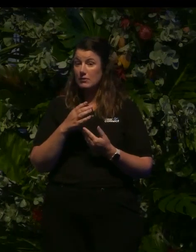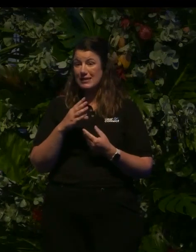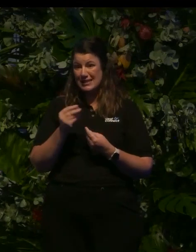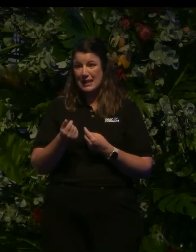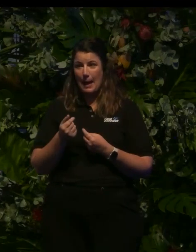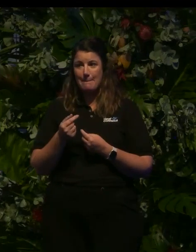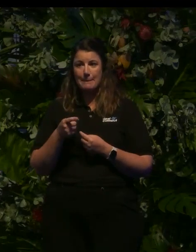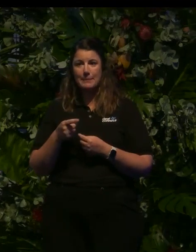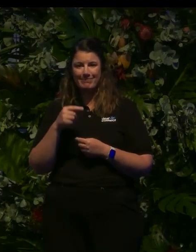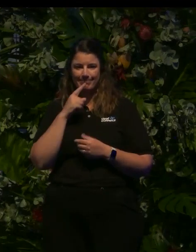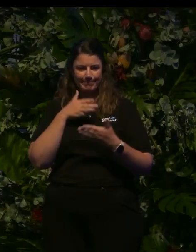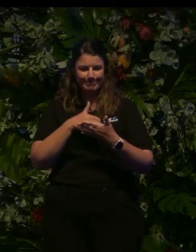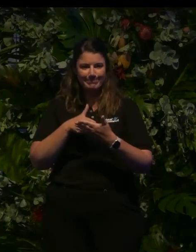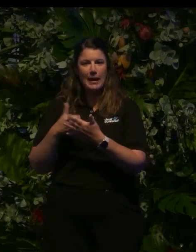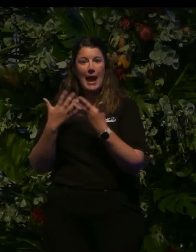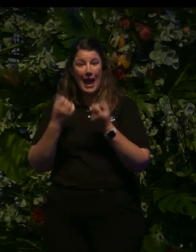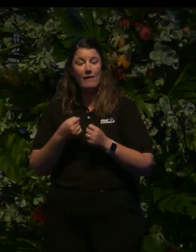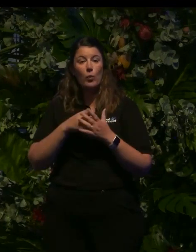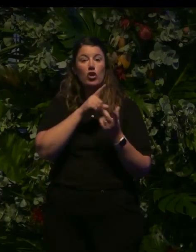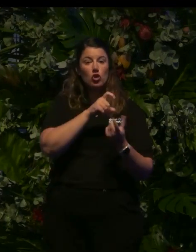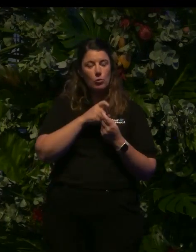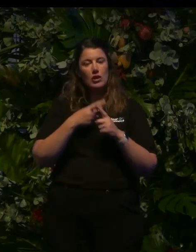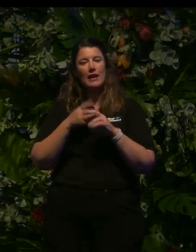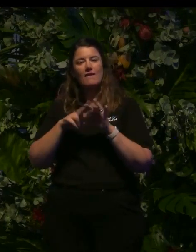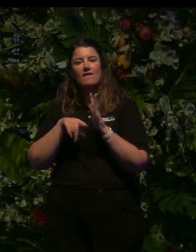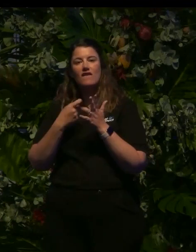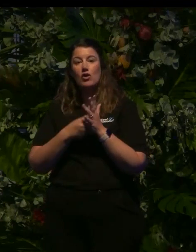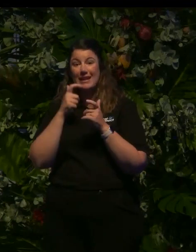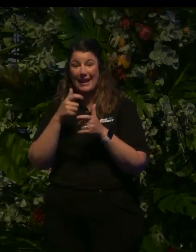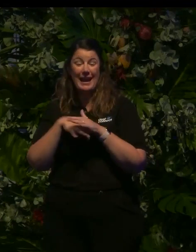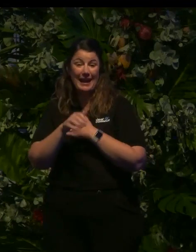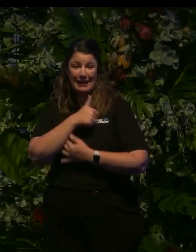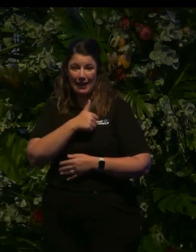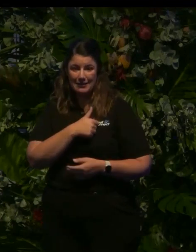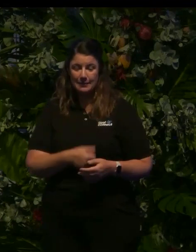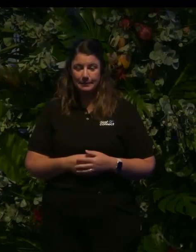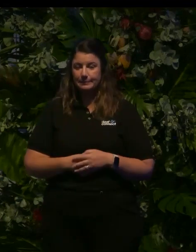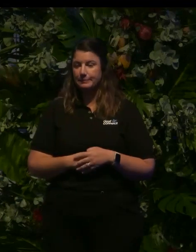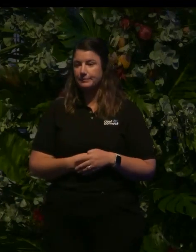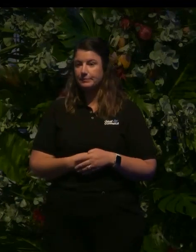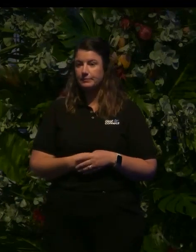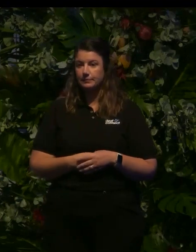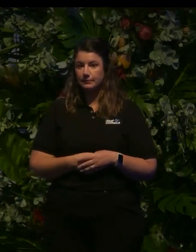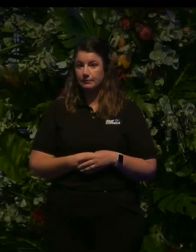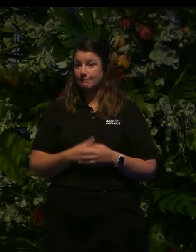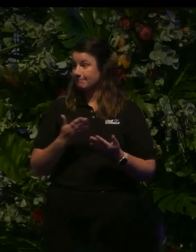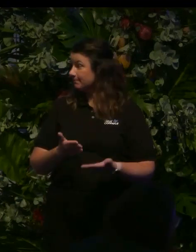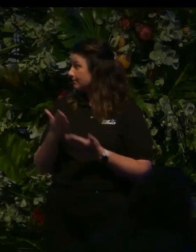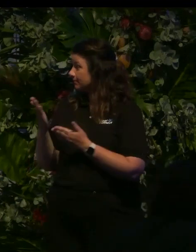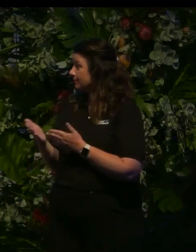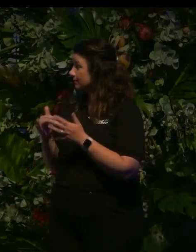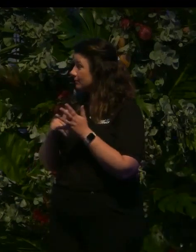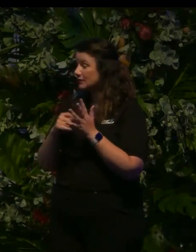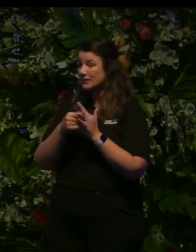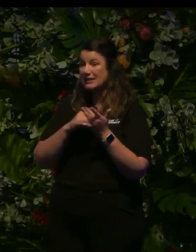bias still persists today within adoption and foster care systems in Canada even. So over to you, Stephen. Let's